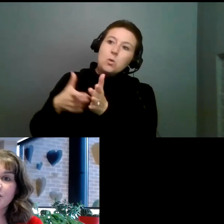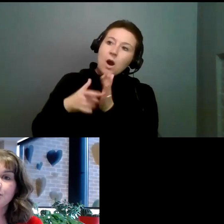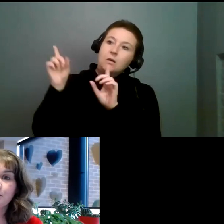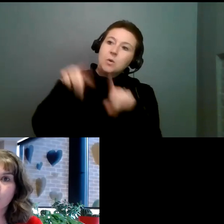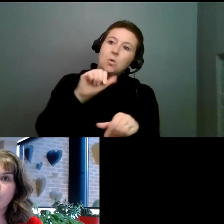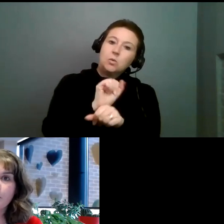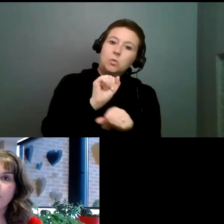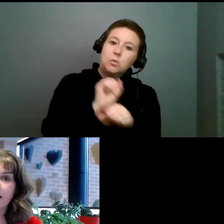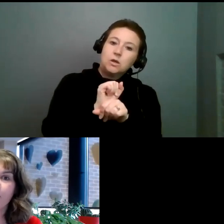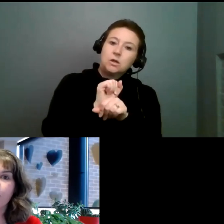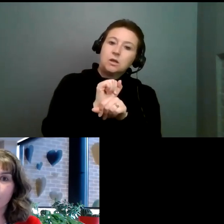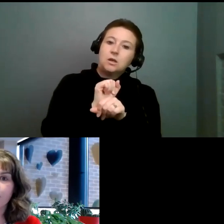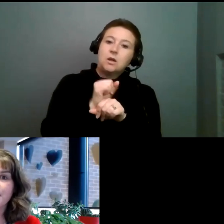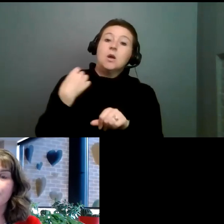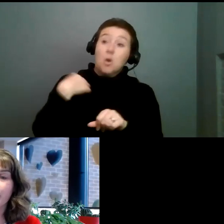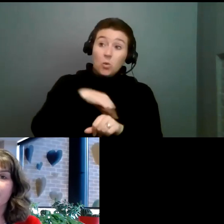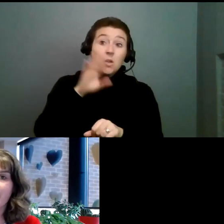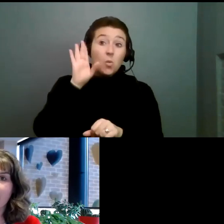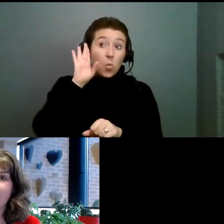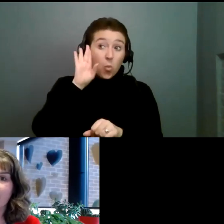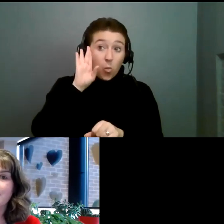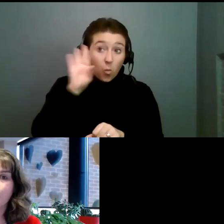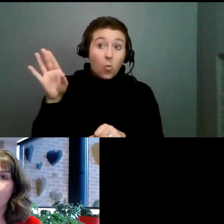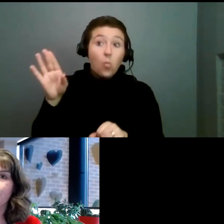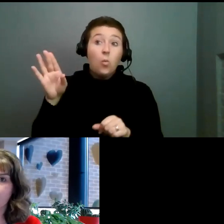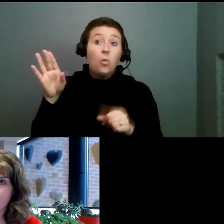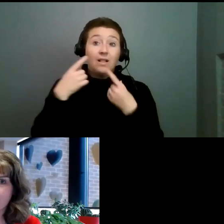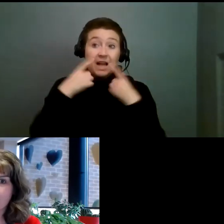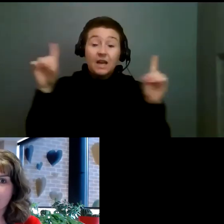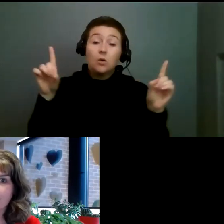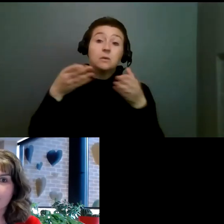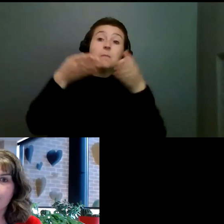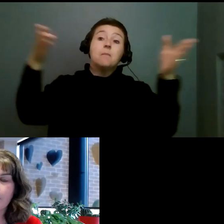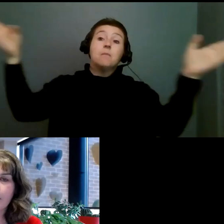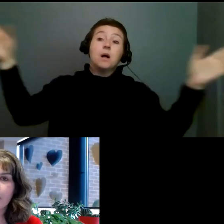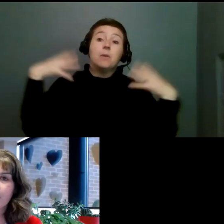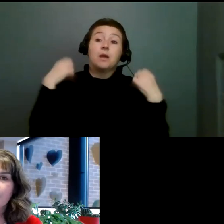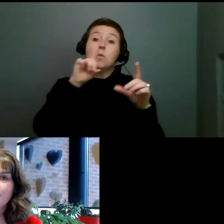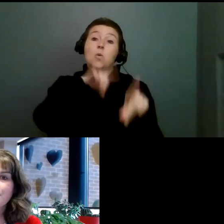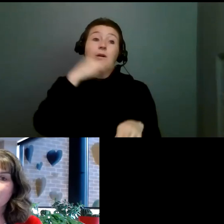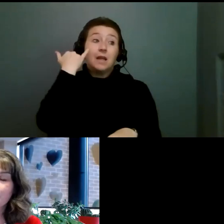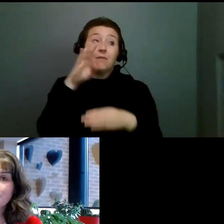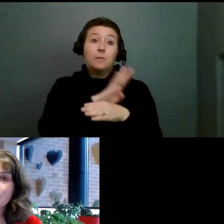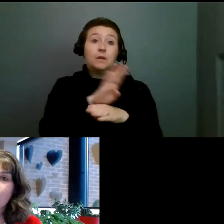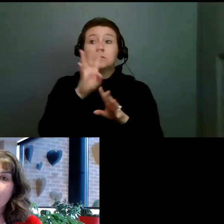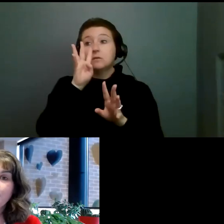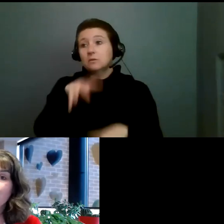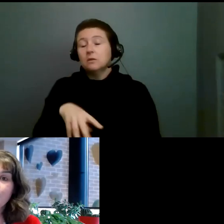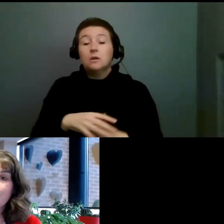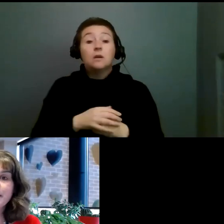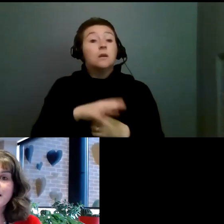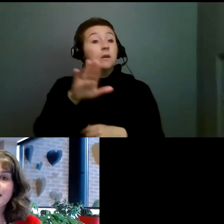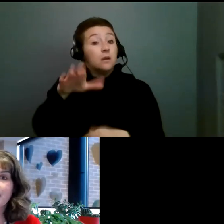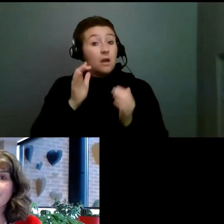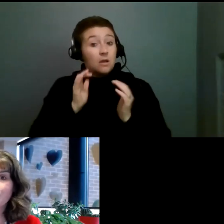will issue formal public health orders if we are not getting support from businesses. Consumers, when you go